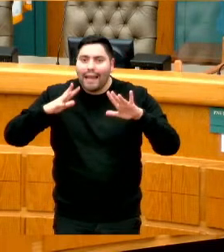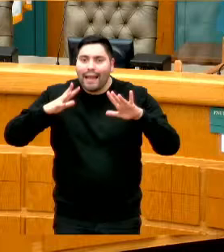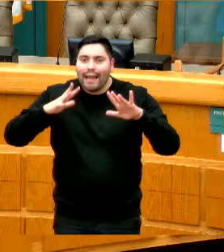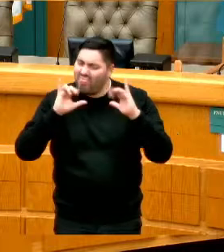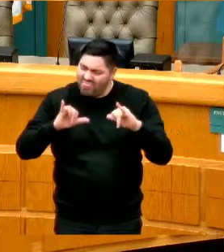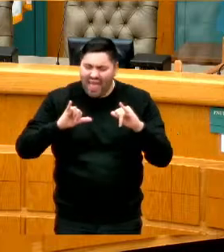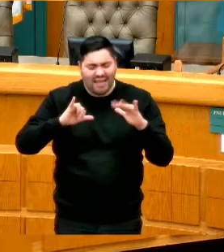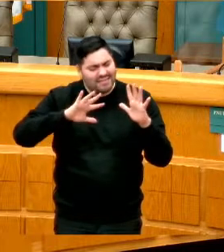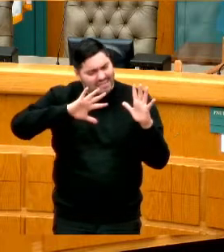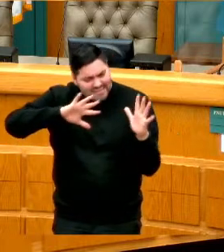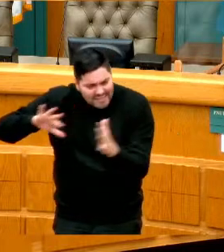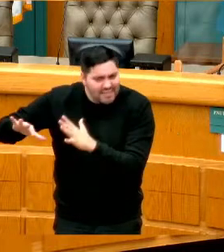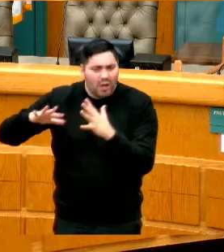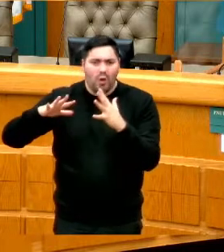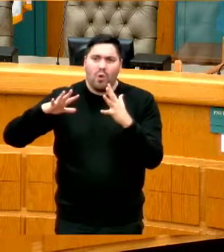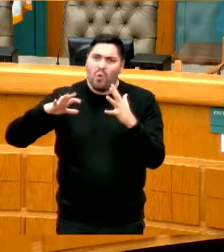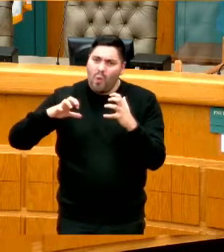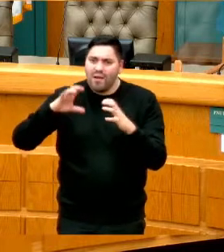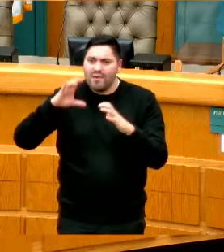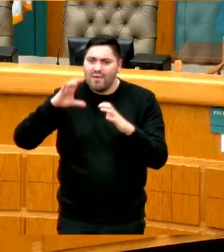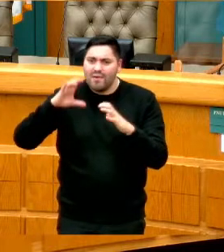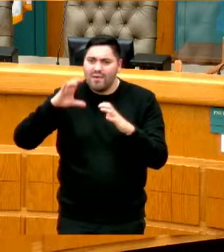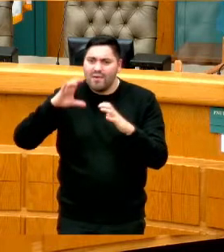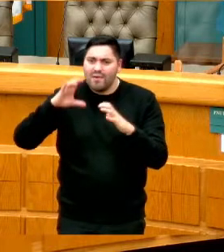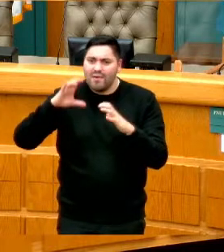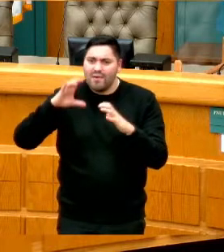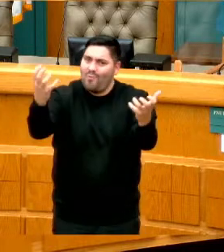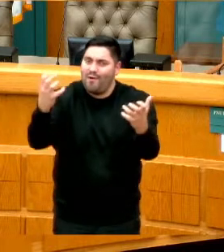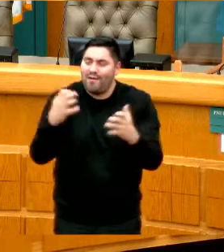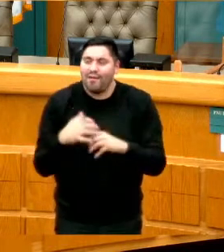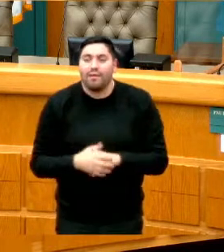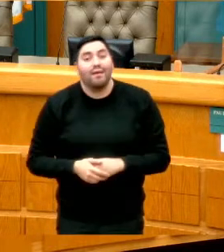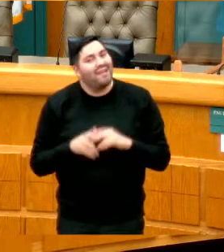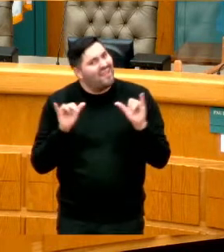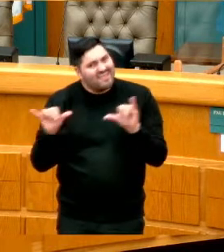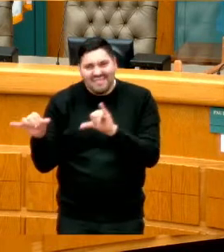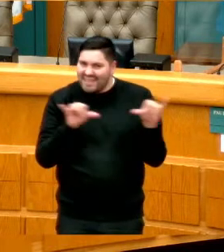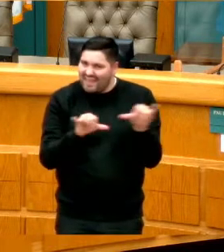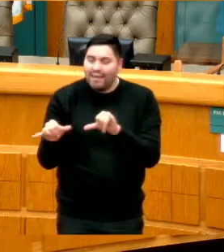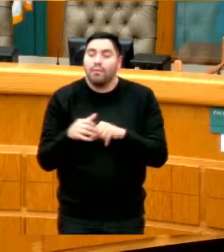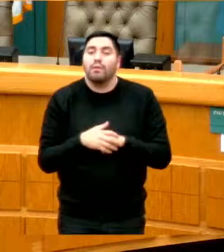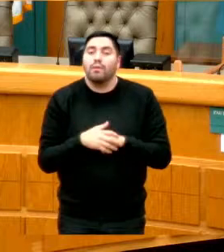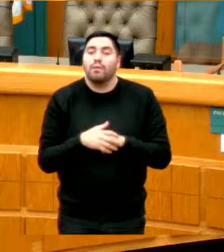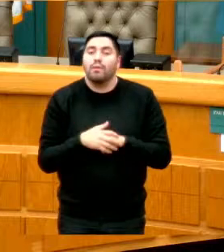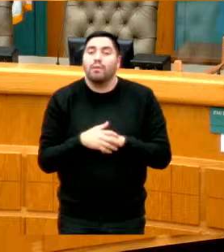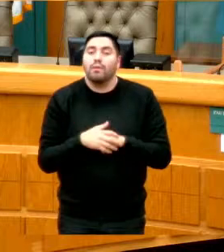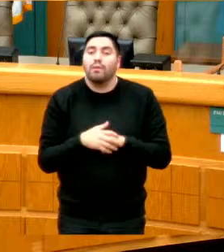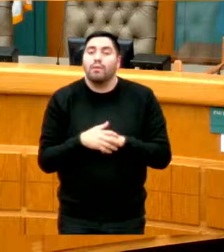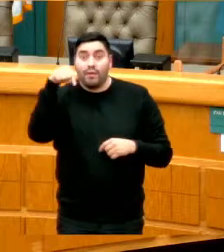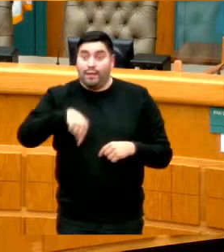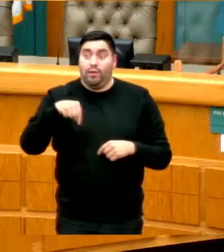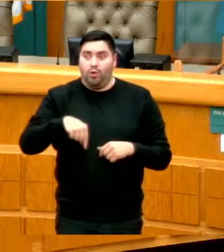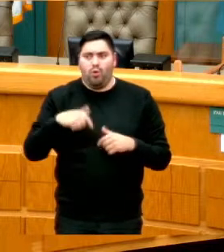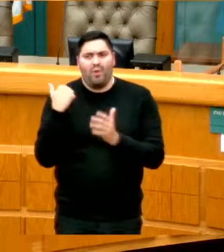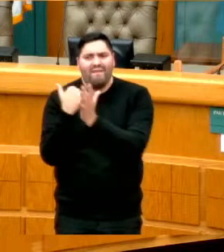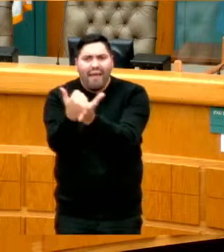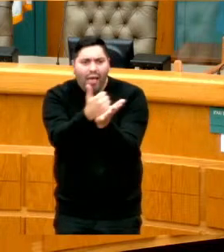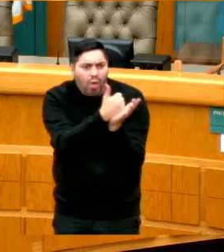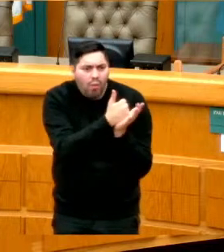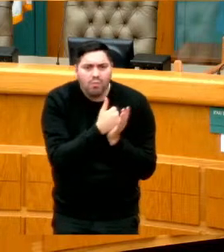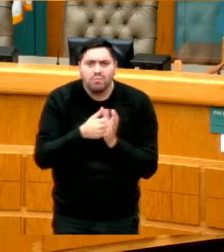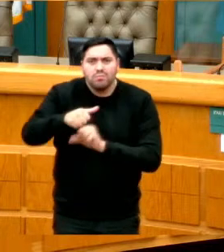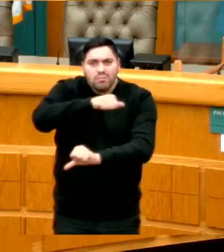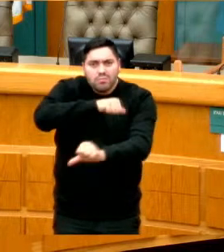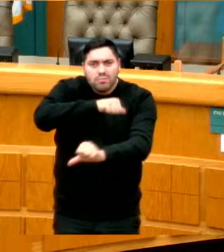So we've come together as a community to defeat COVID in so many ways. We've helped our own brothers and sisters throughout